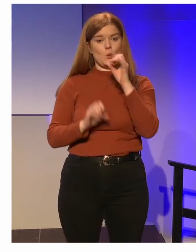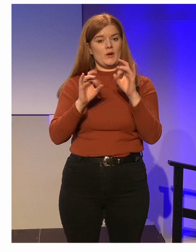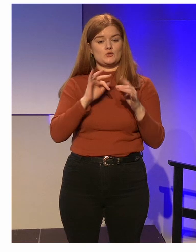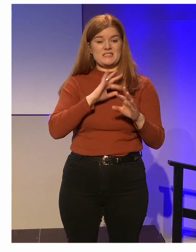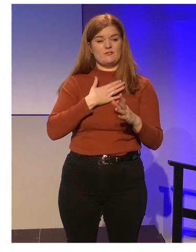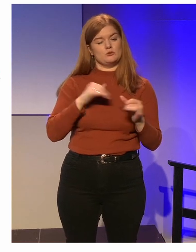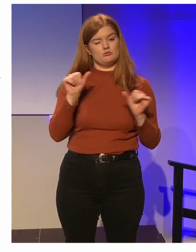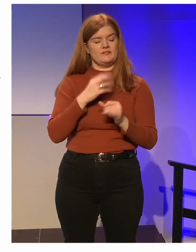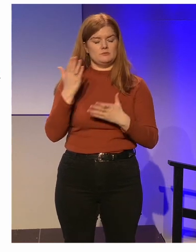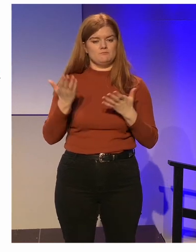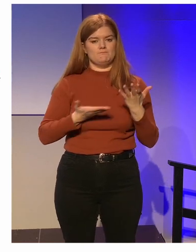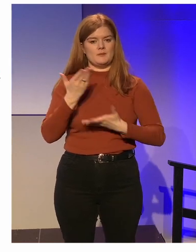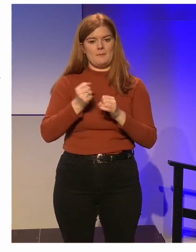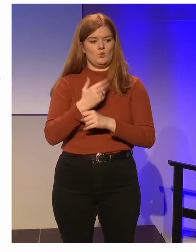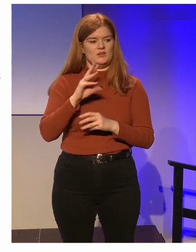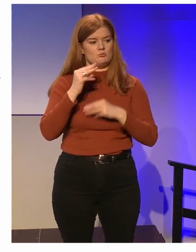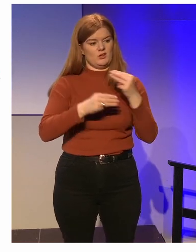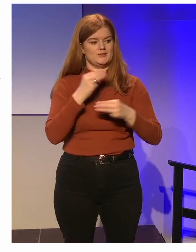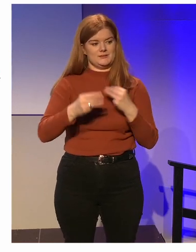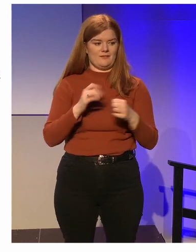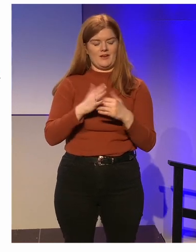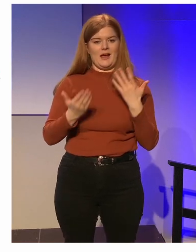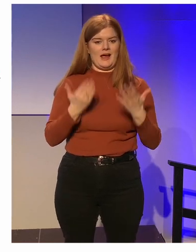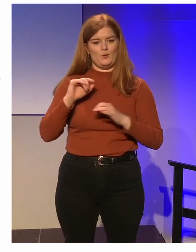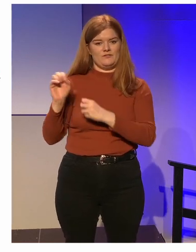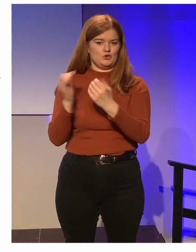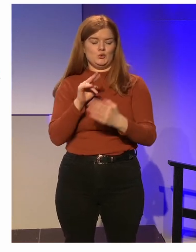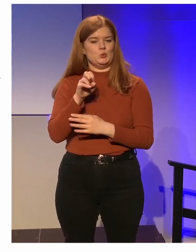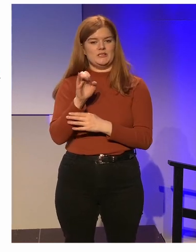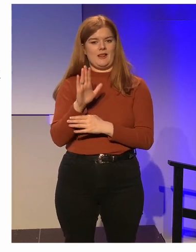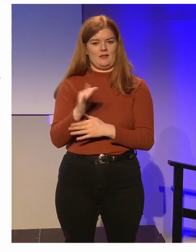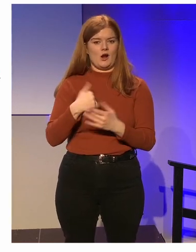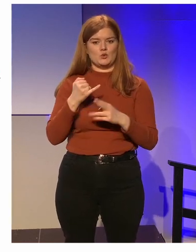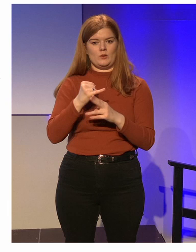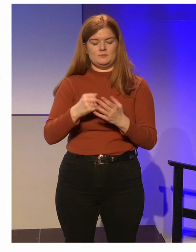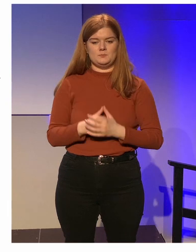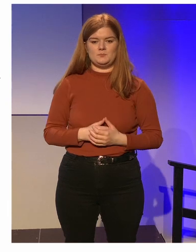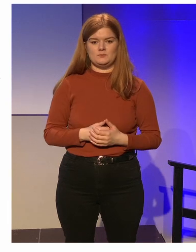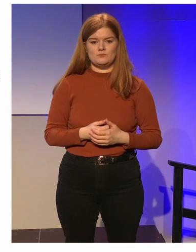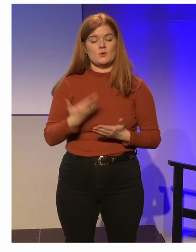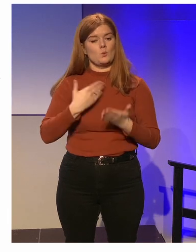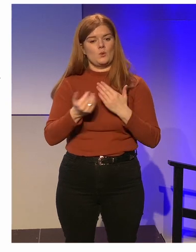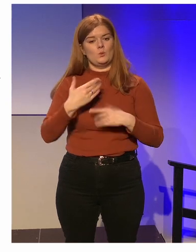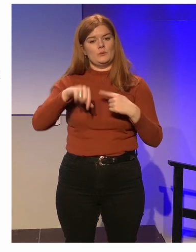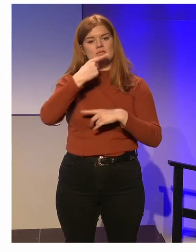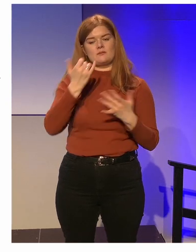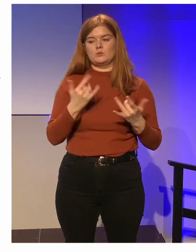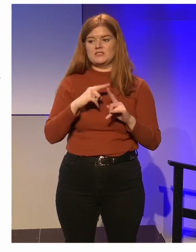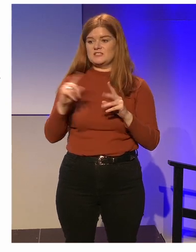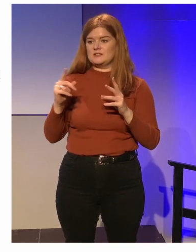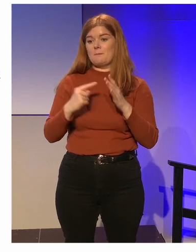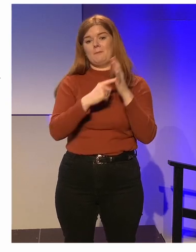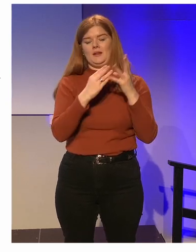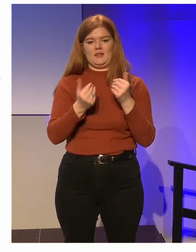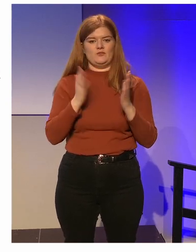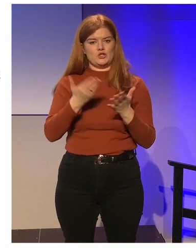Let's talk a little bit about the process of how we've introduced UDL into our school. So what we would say is main things